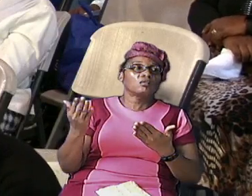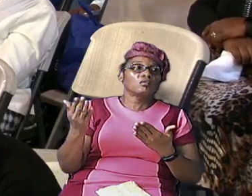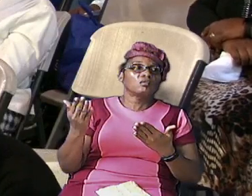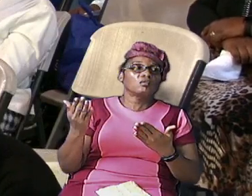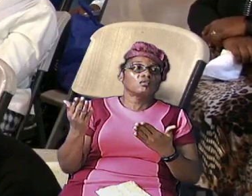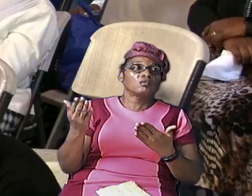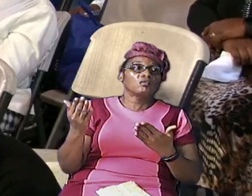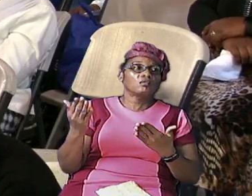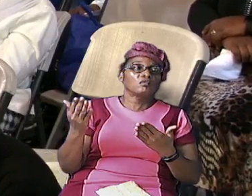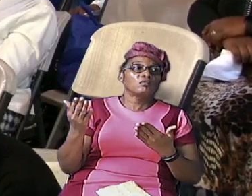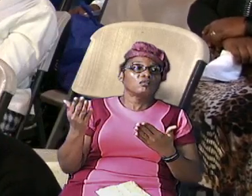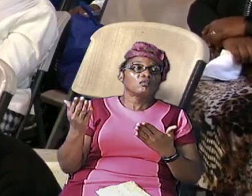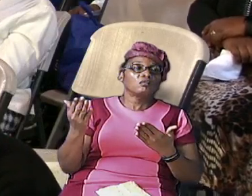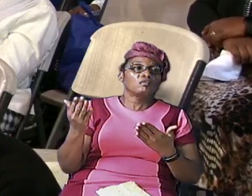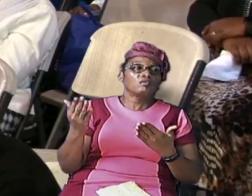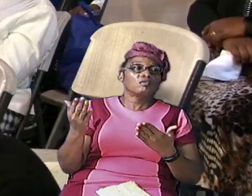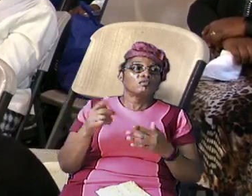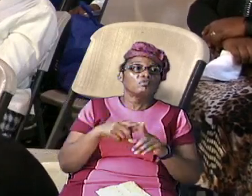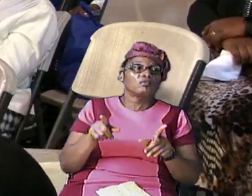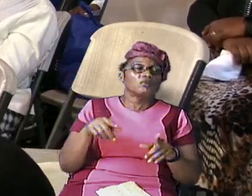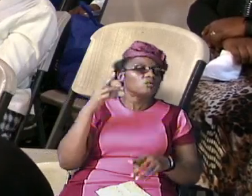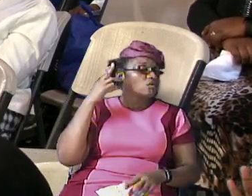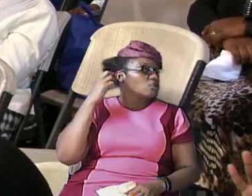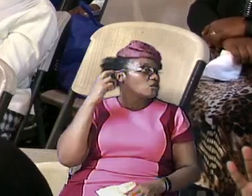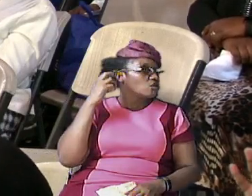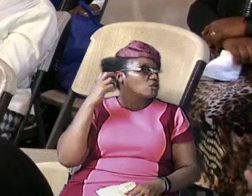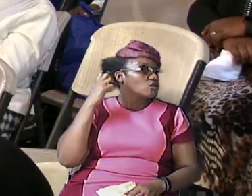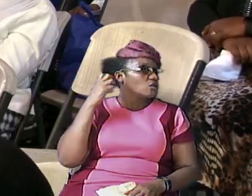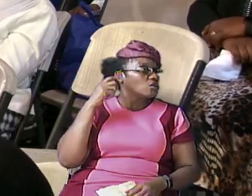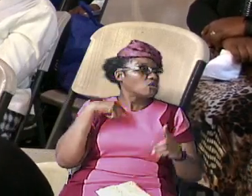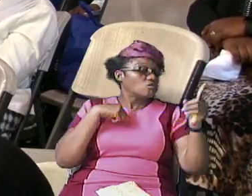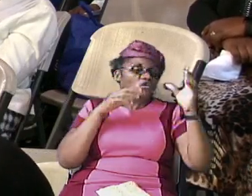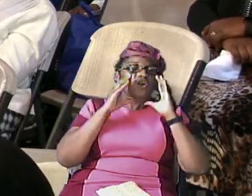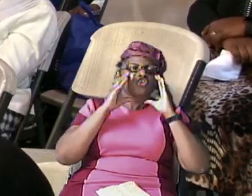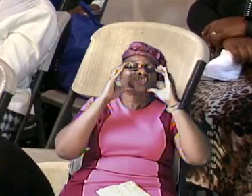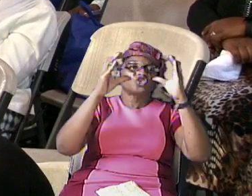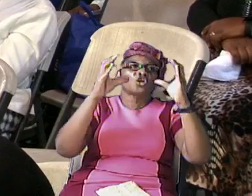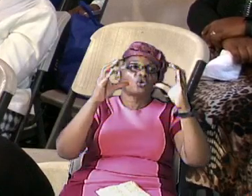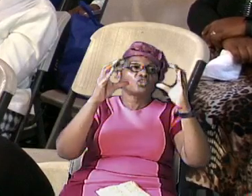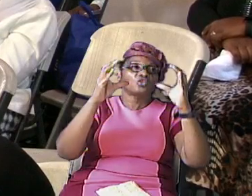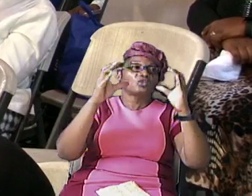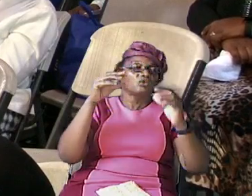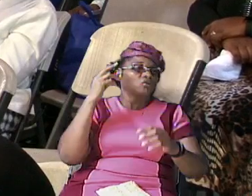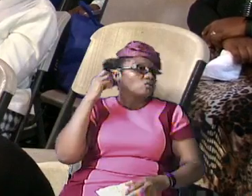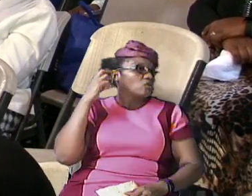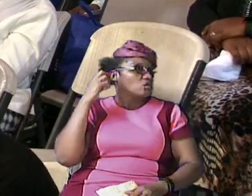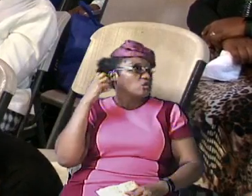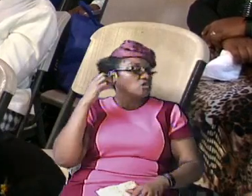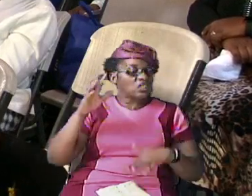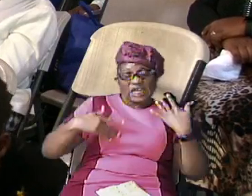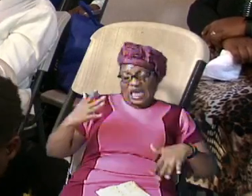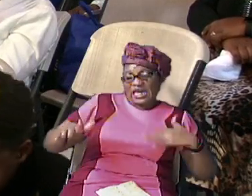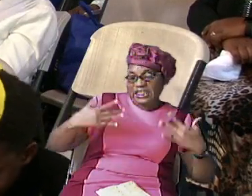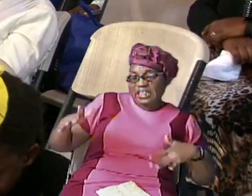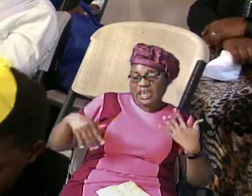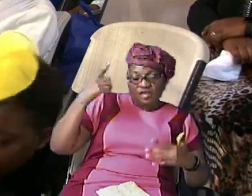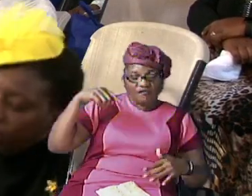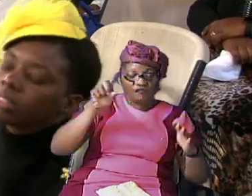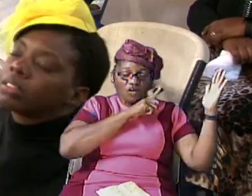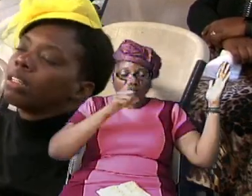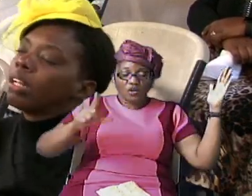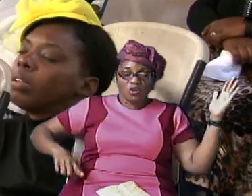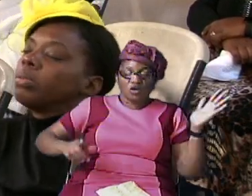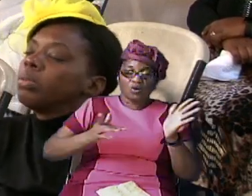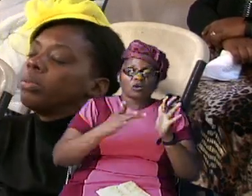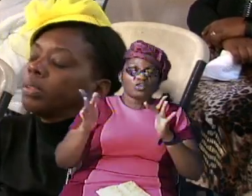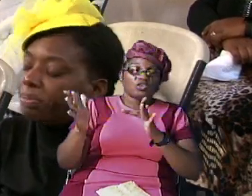time today, praise the Lord. But when you hear me shouting, praise the Lord, when you hear me get excited for the Lord Jesus